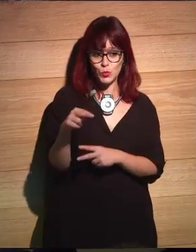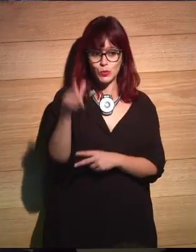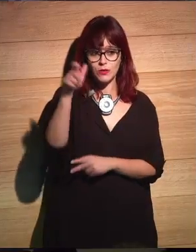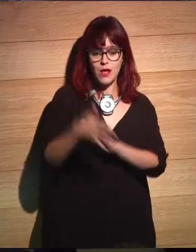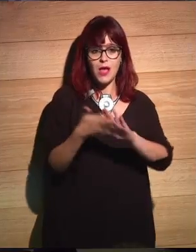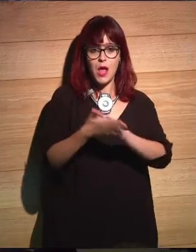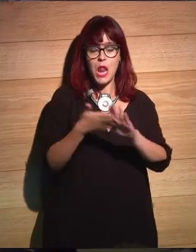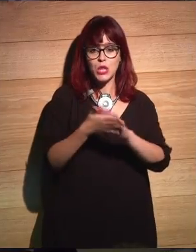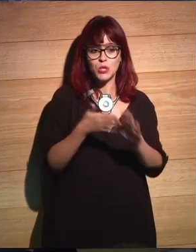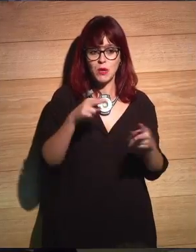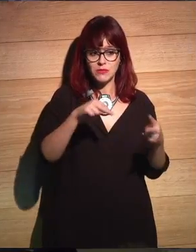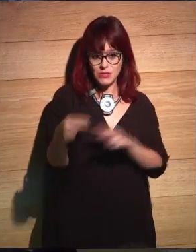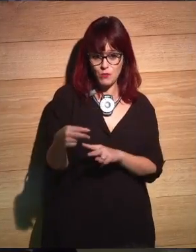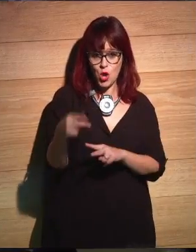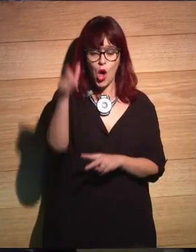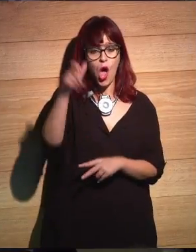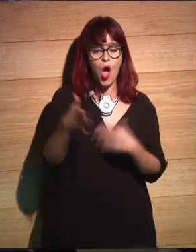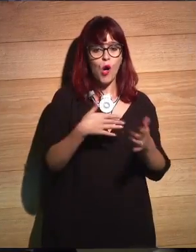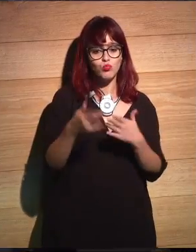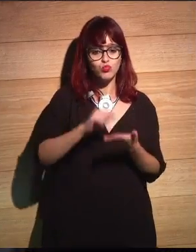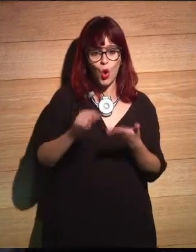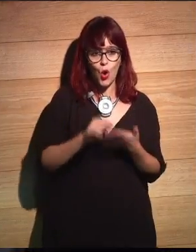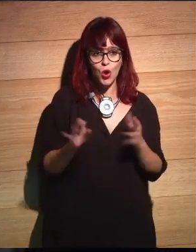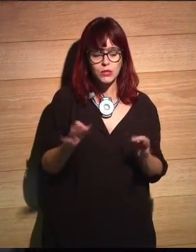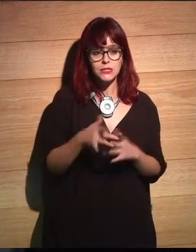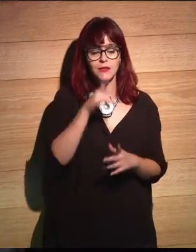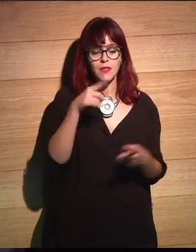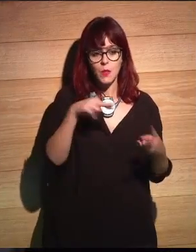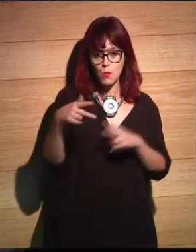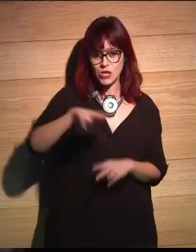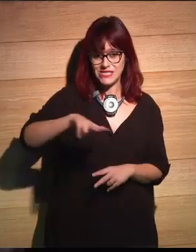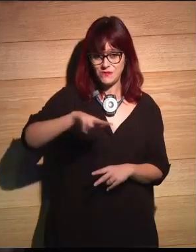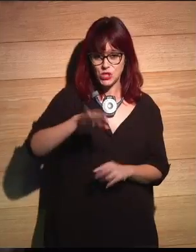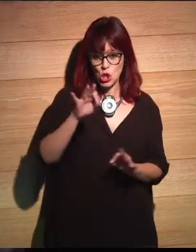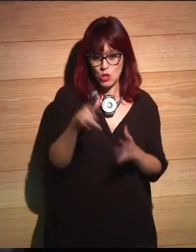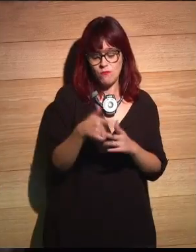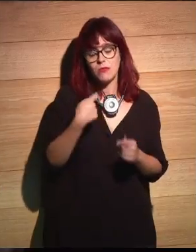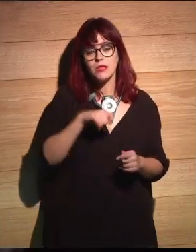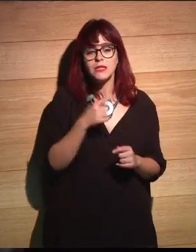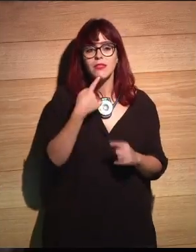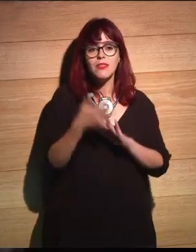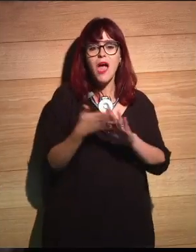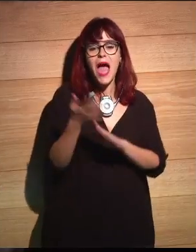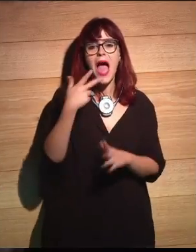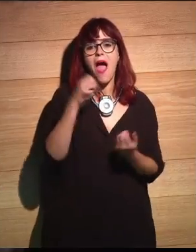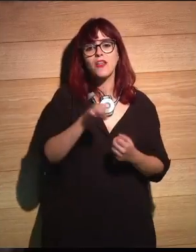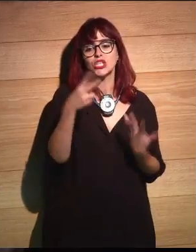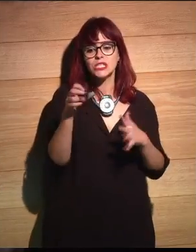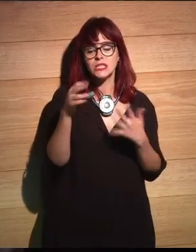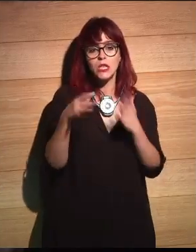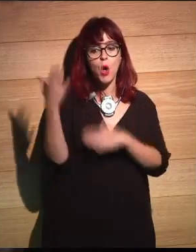him into Spanish. And he was in the 70s when Norway was